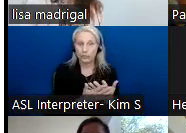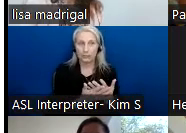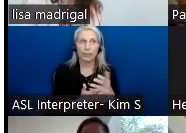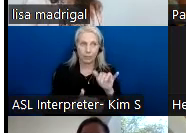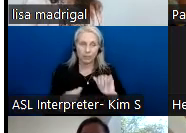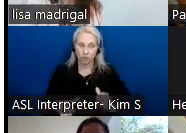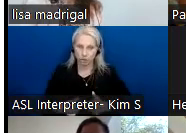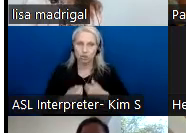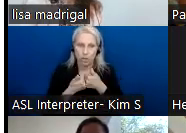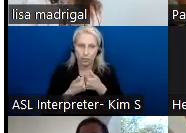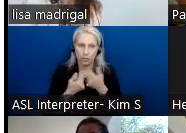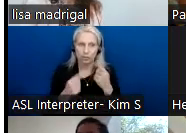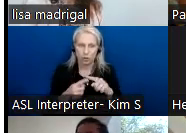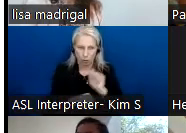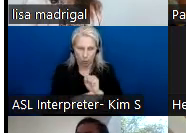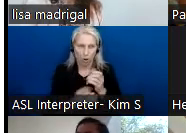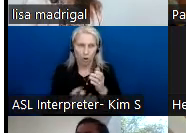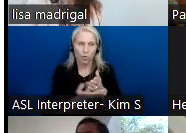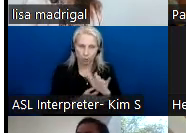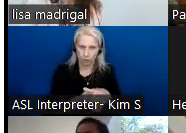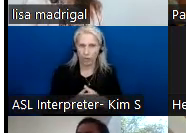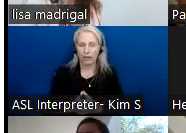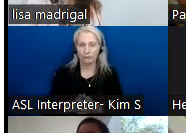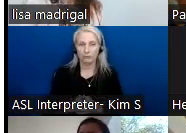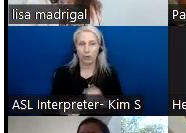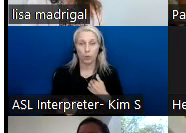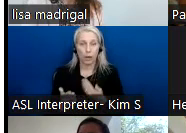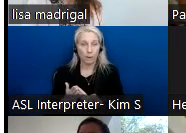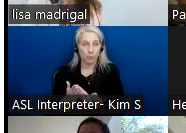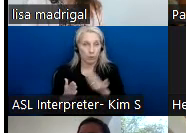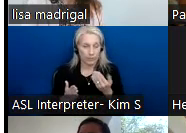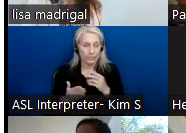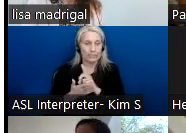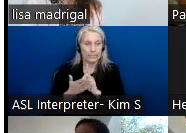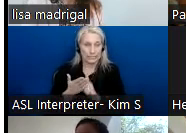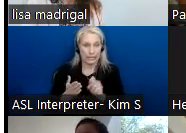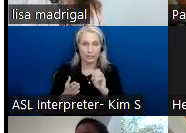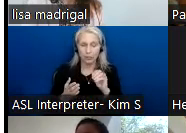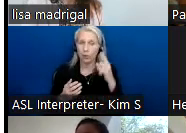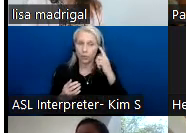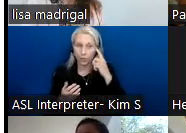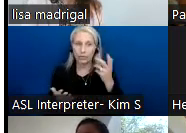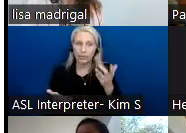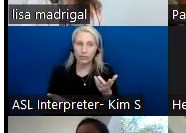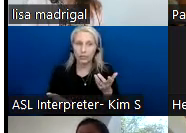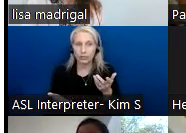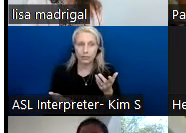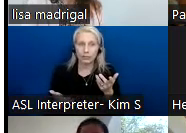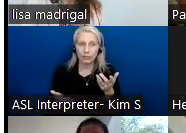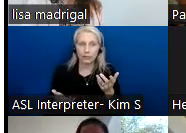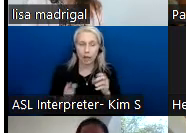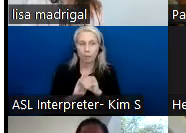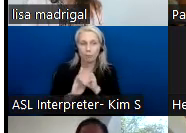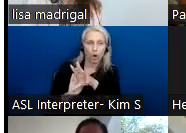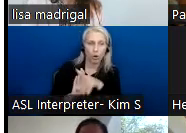and we're trying to help work through that. We had previously designed this so that thinking that a projector could